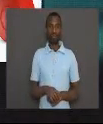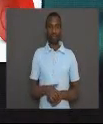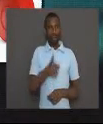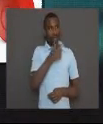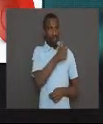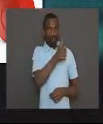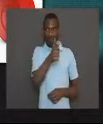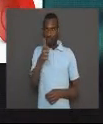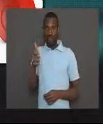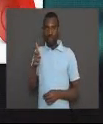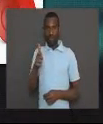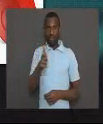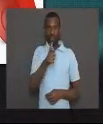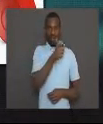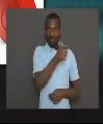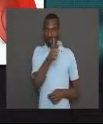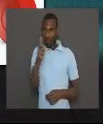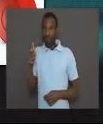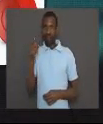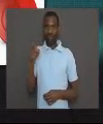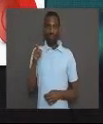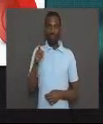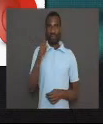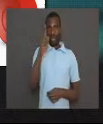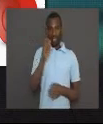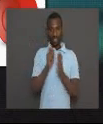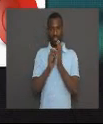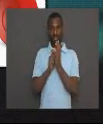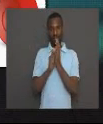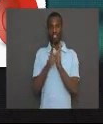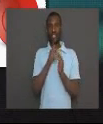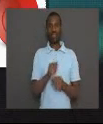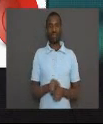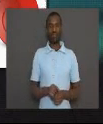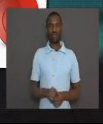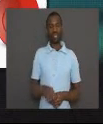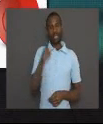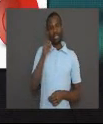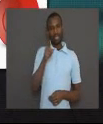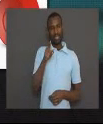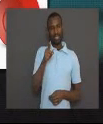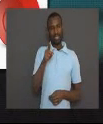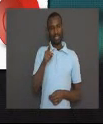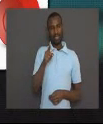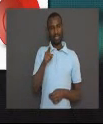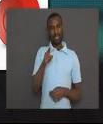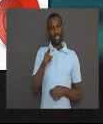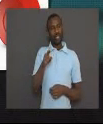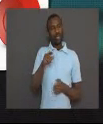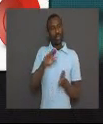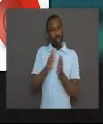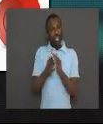One example is a perfume bottle. The mechanism on the